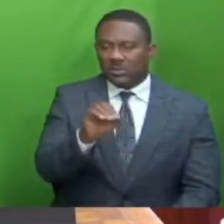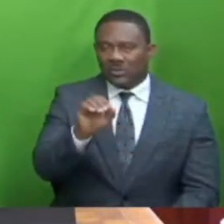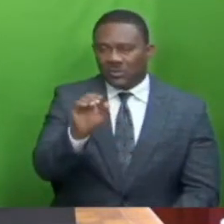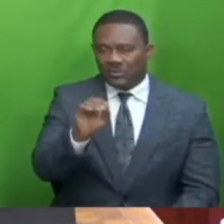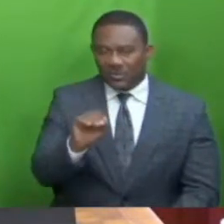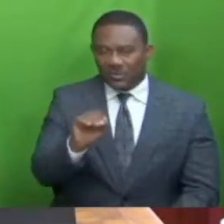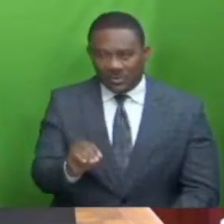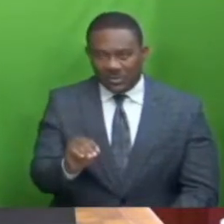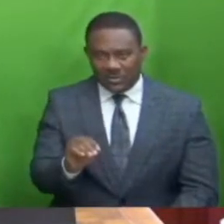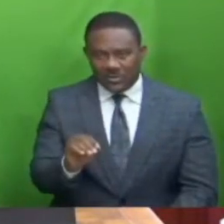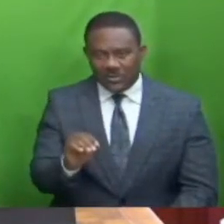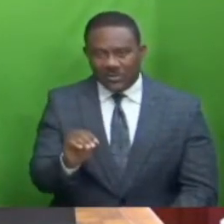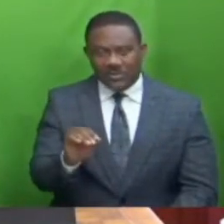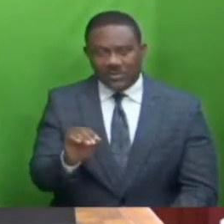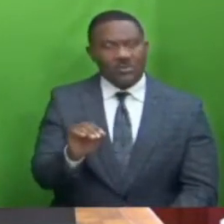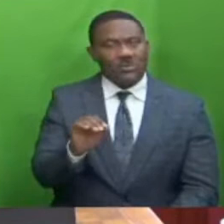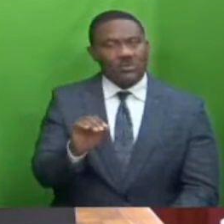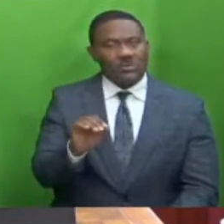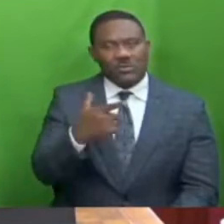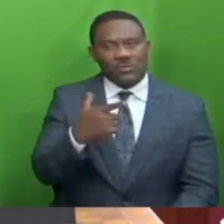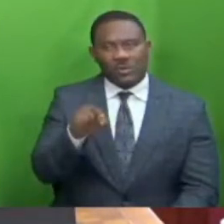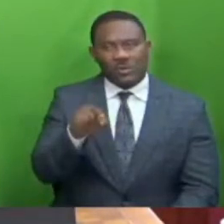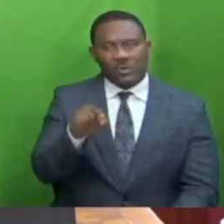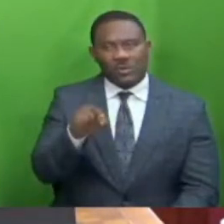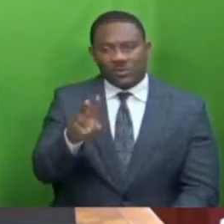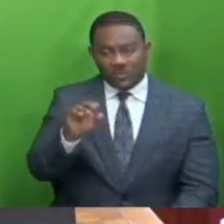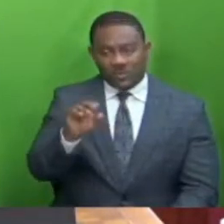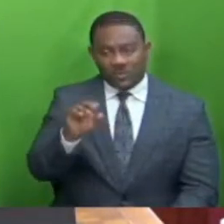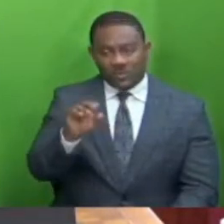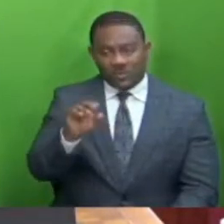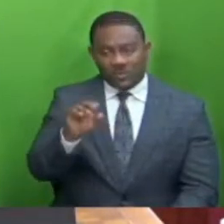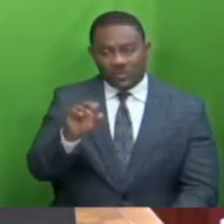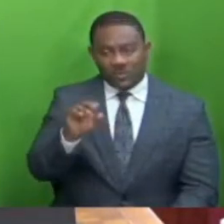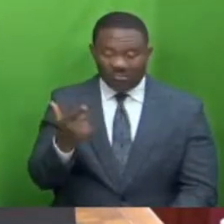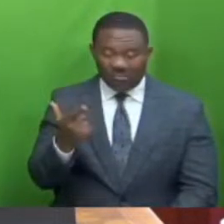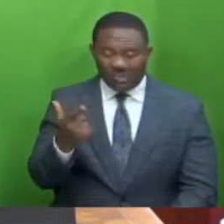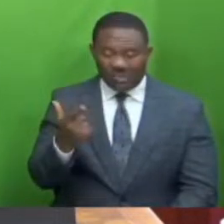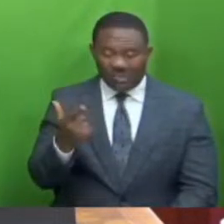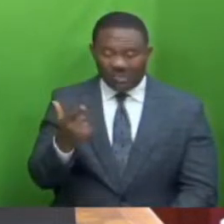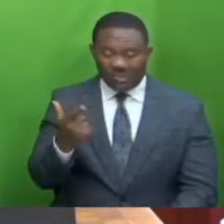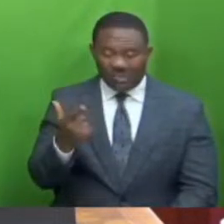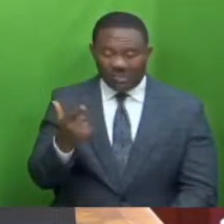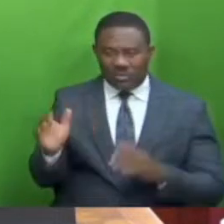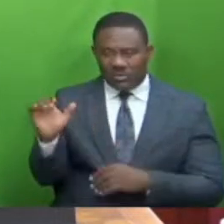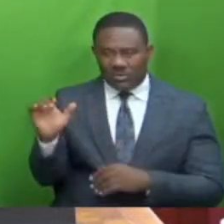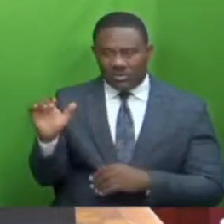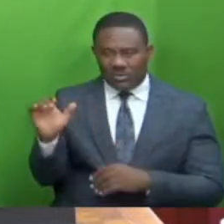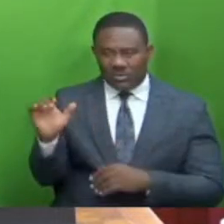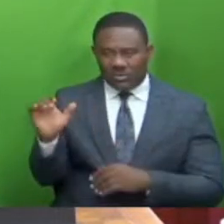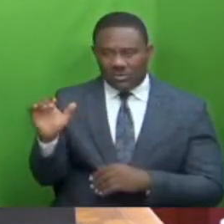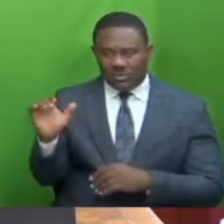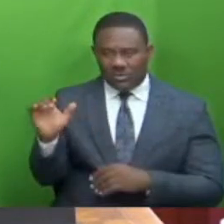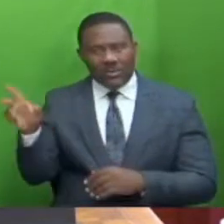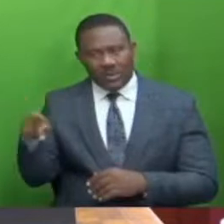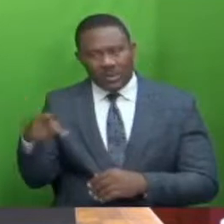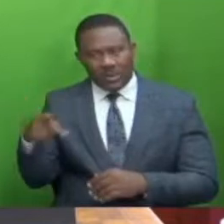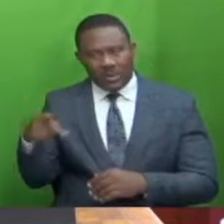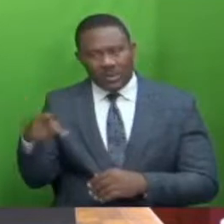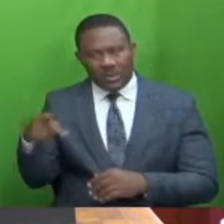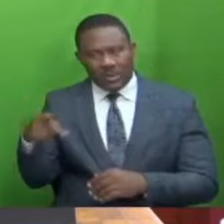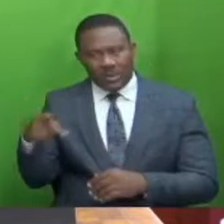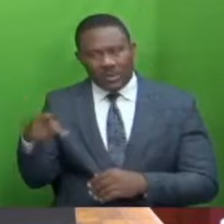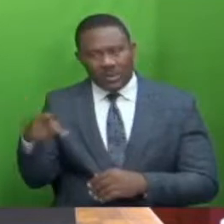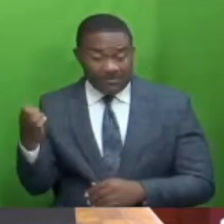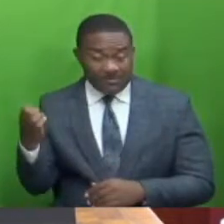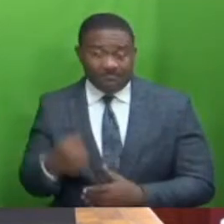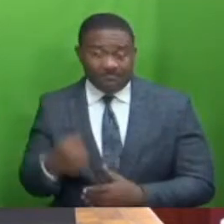and 25.3% against the US dollar, the pound sterling, and the euro, respectively.